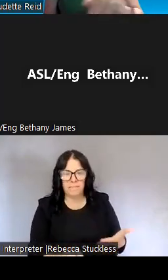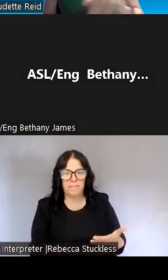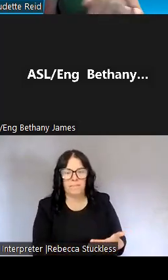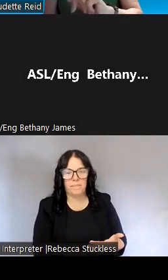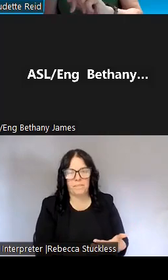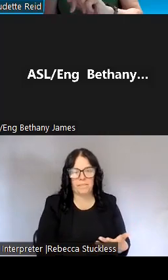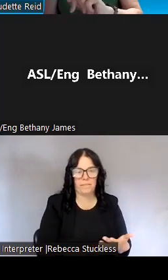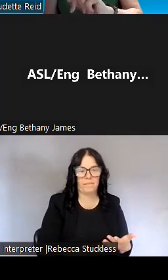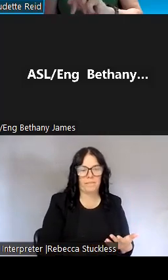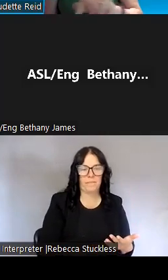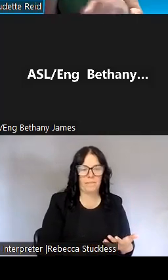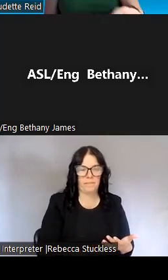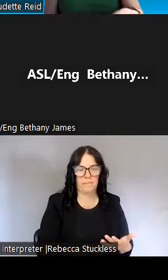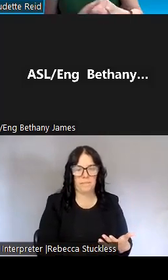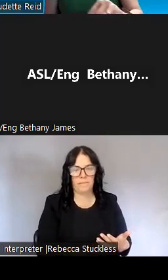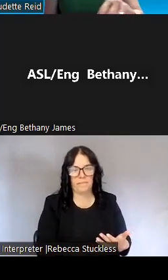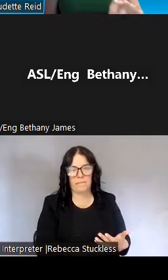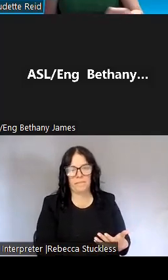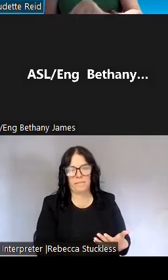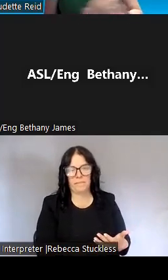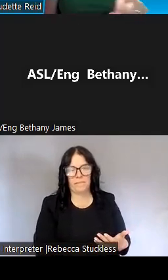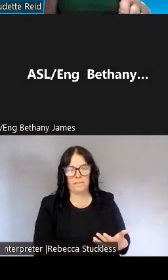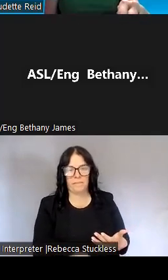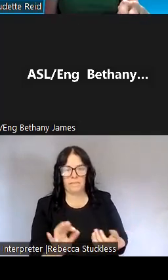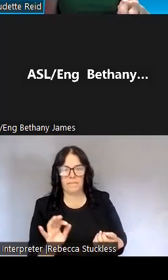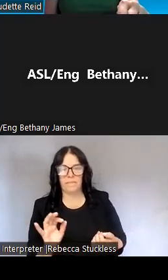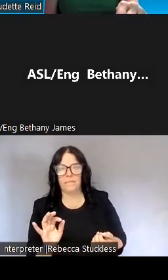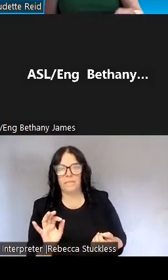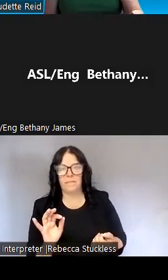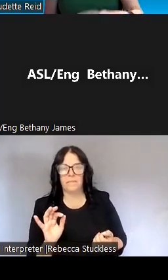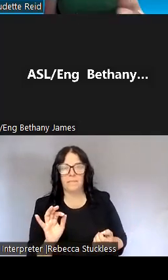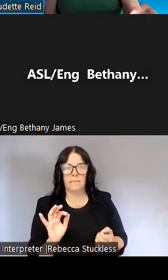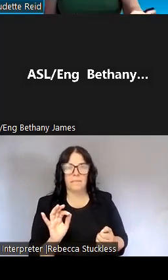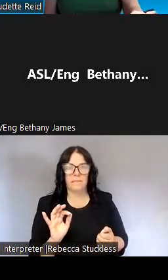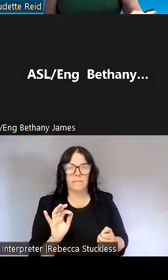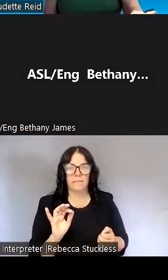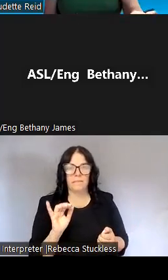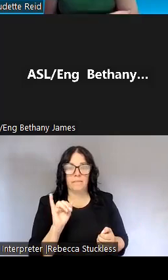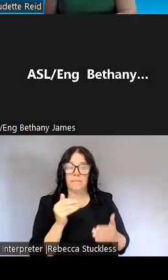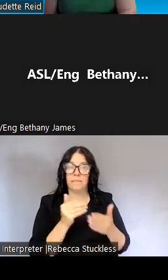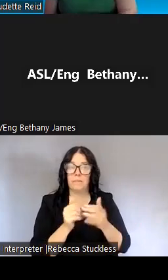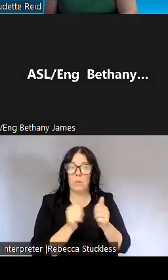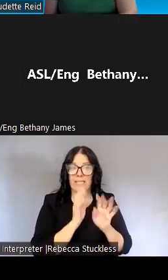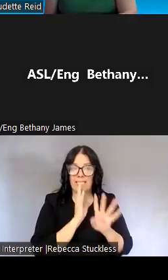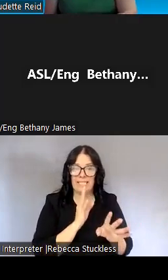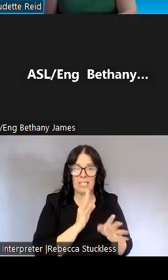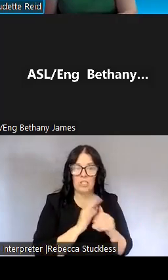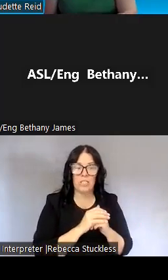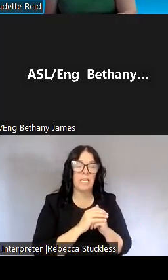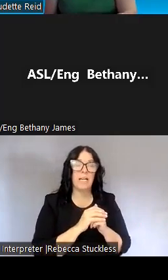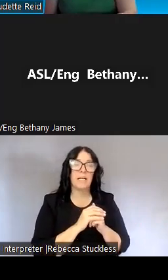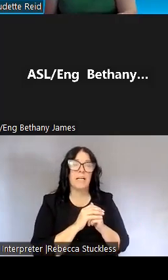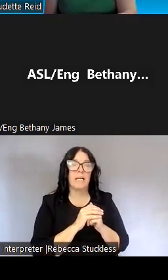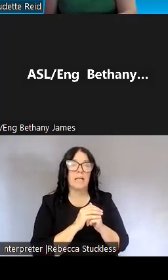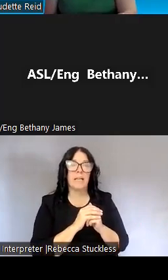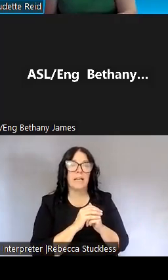add quick type suggestions without needing to stop dictation. And dictation automatically punctuates